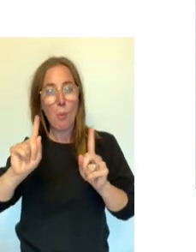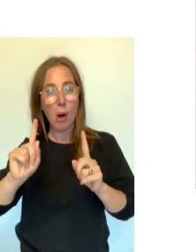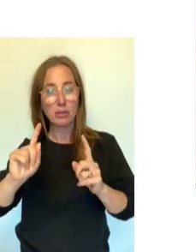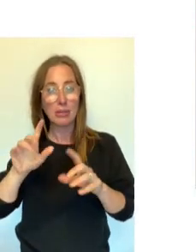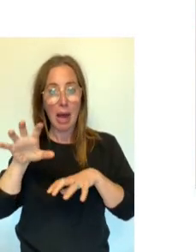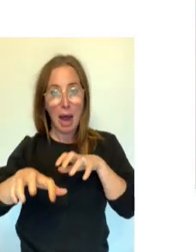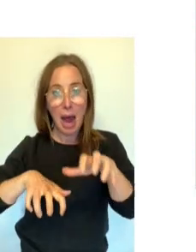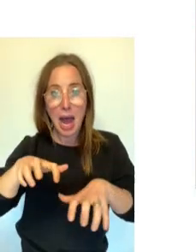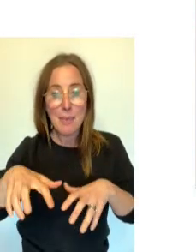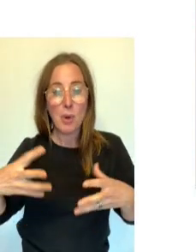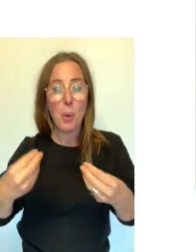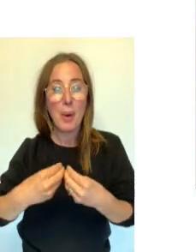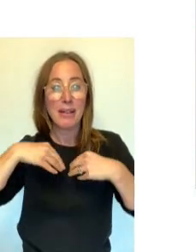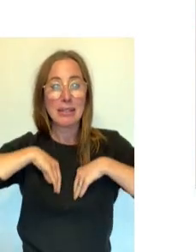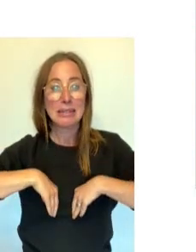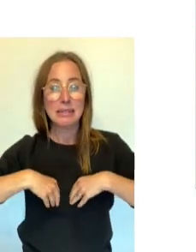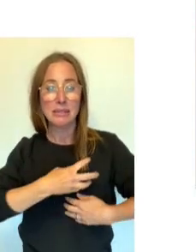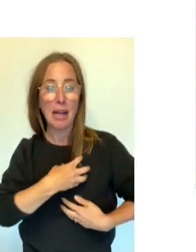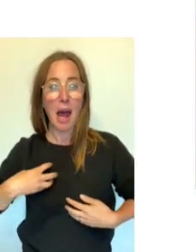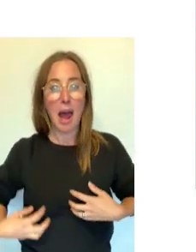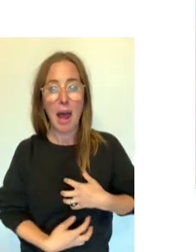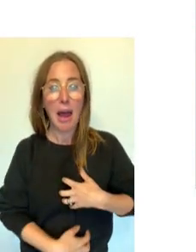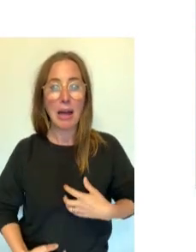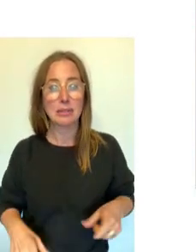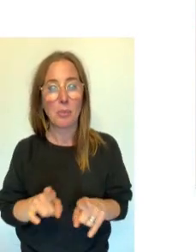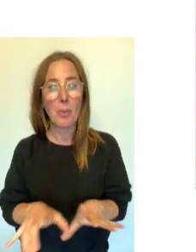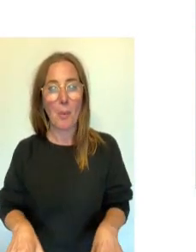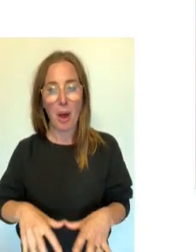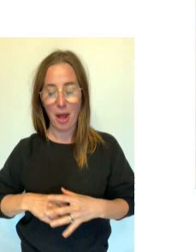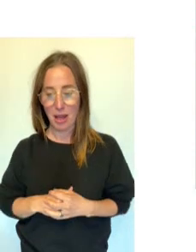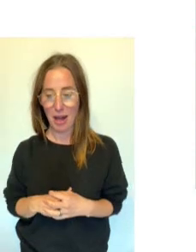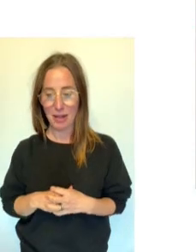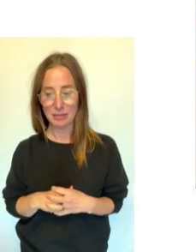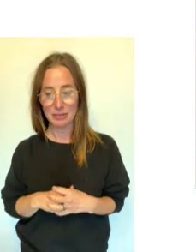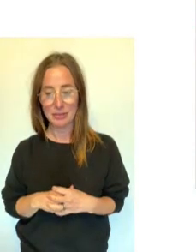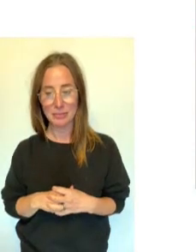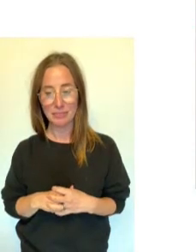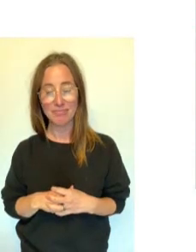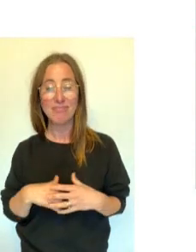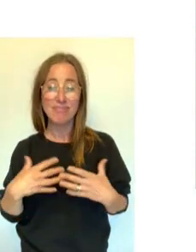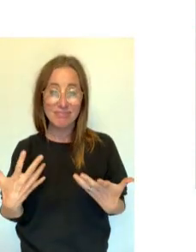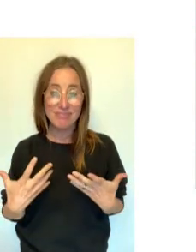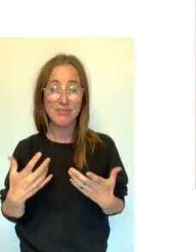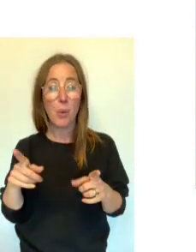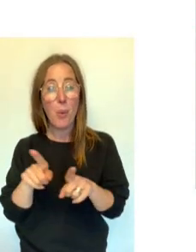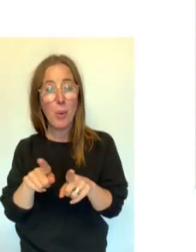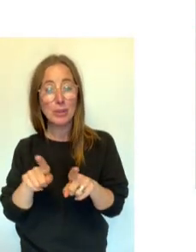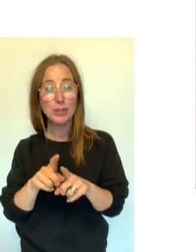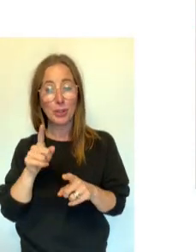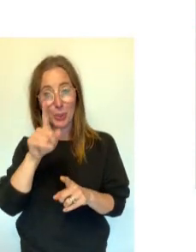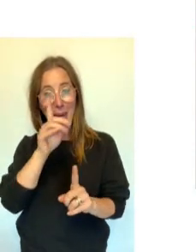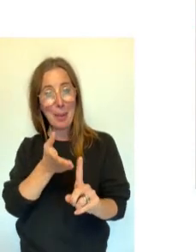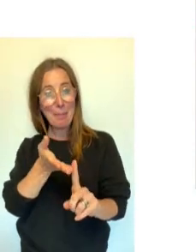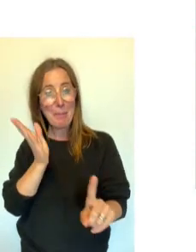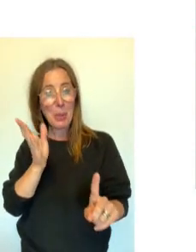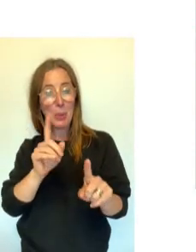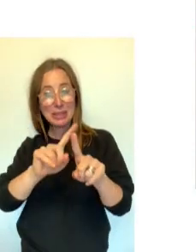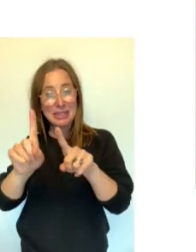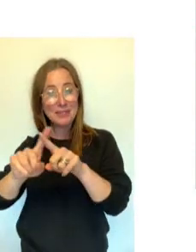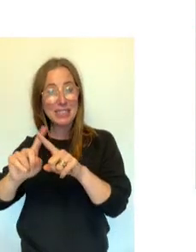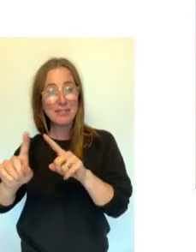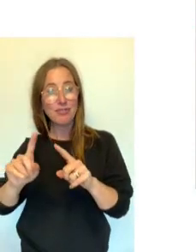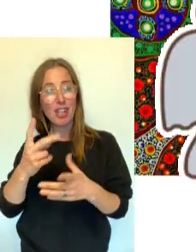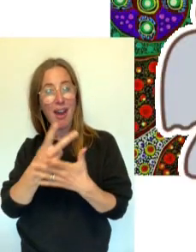Some of the symbols vary from region to region, and artists often use their own symbols or variations of the